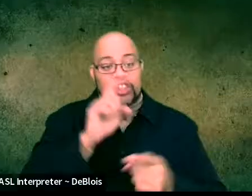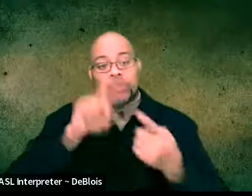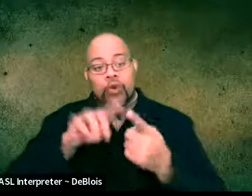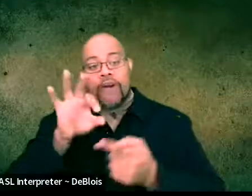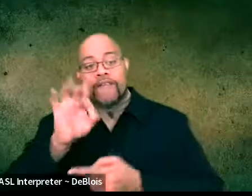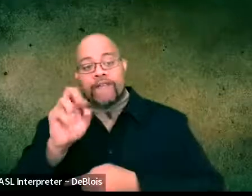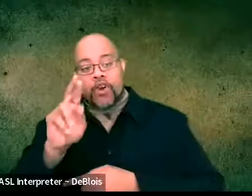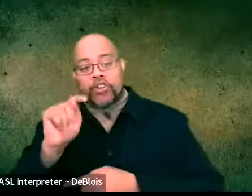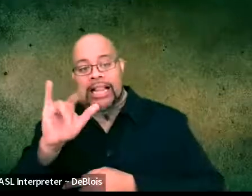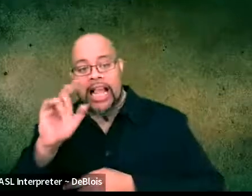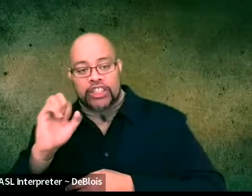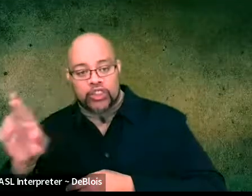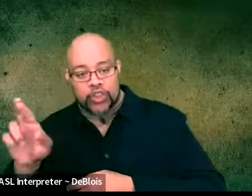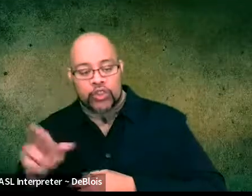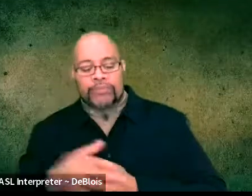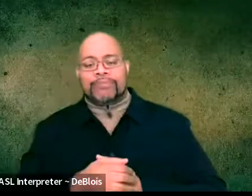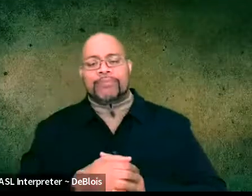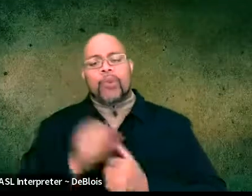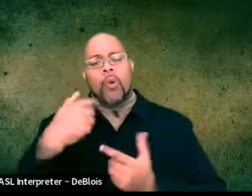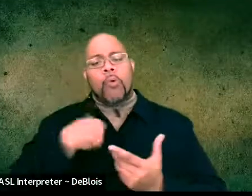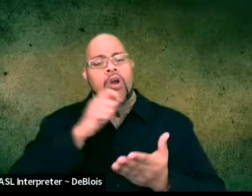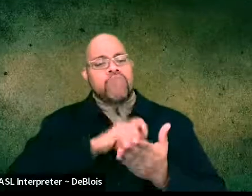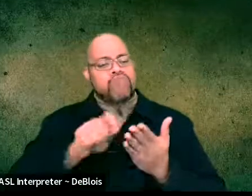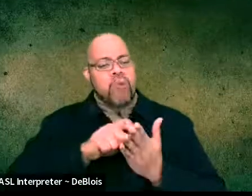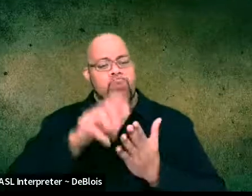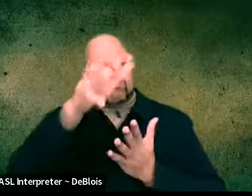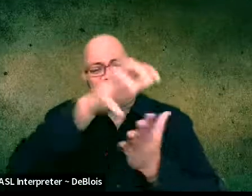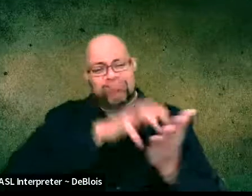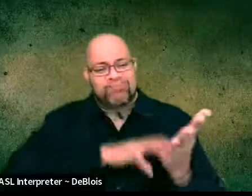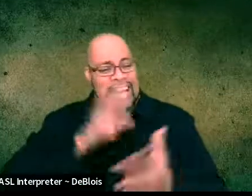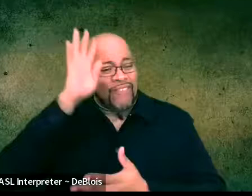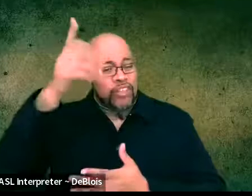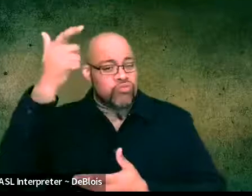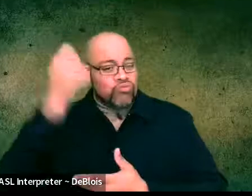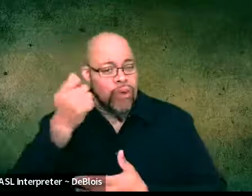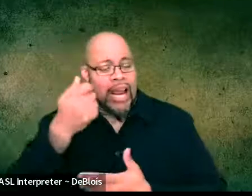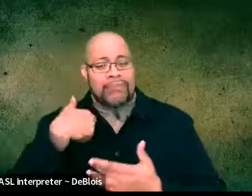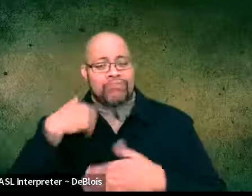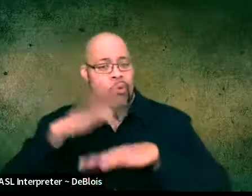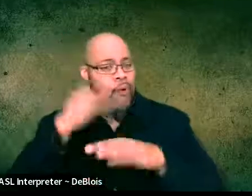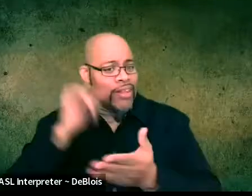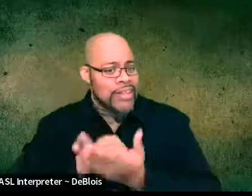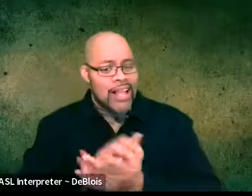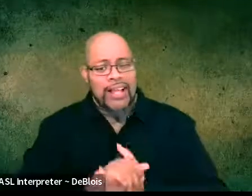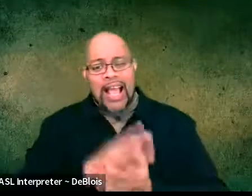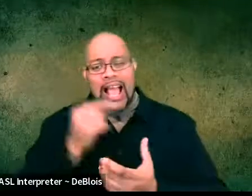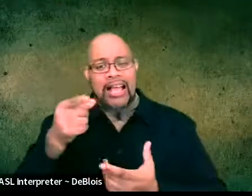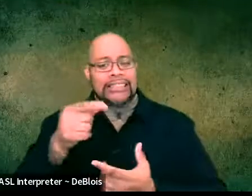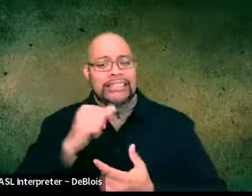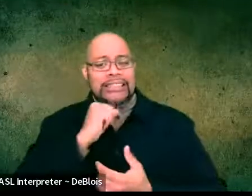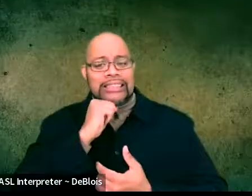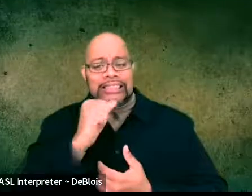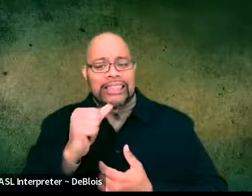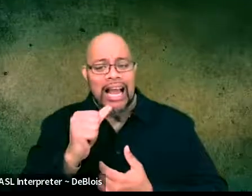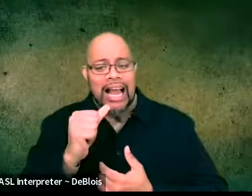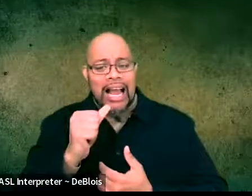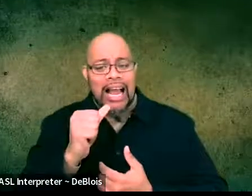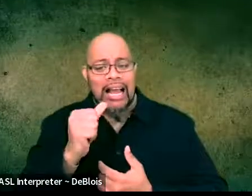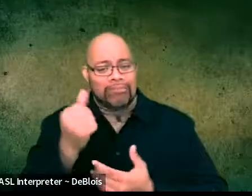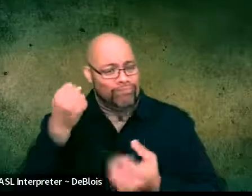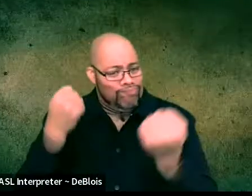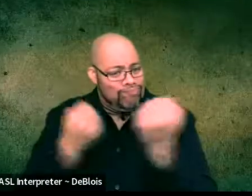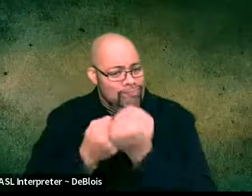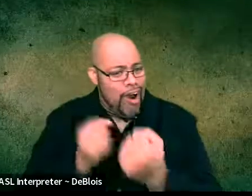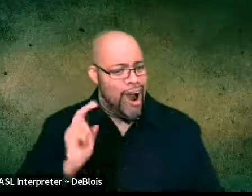right? And so we wrote a whole innovation grant they had a call for, and they did not fund